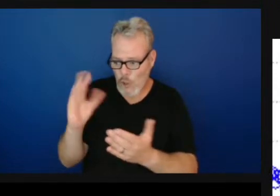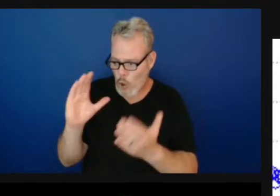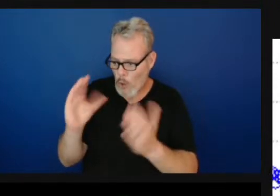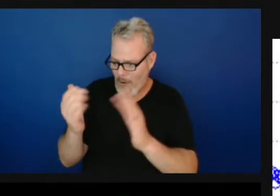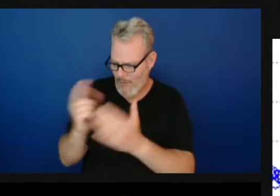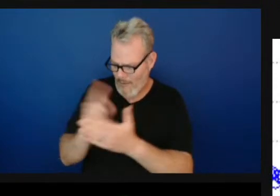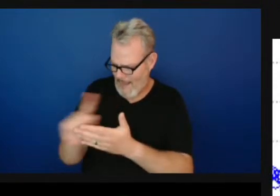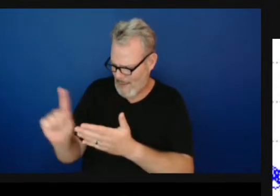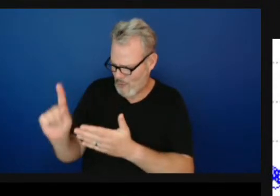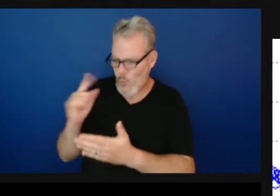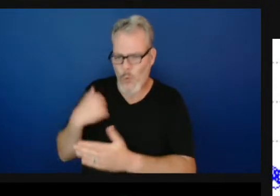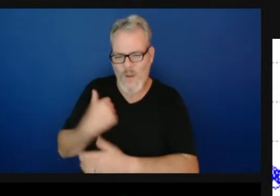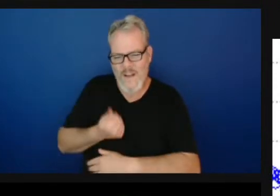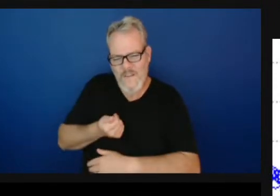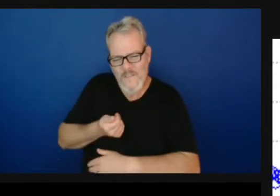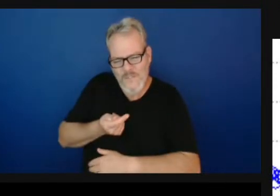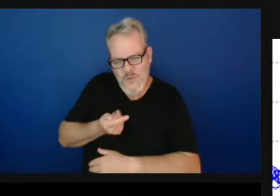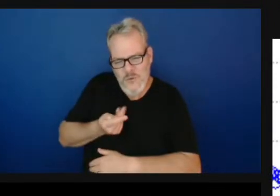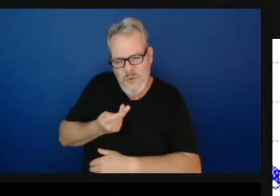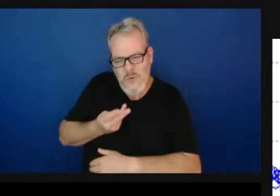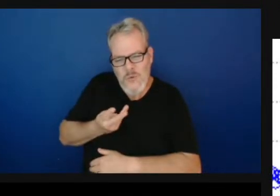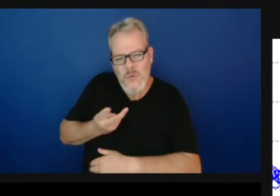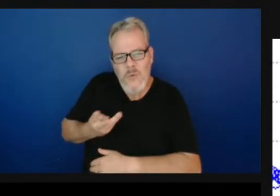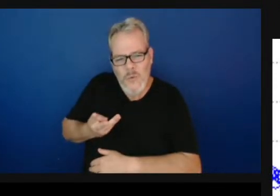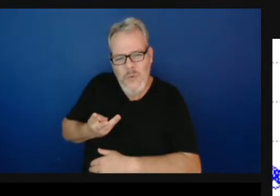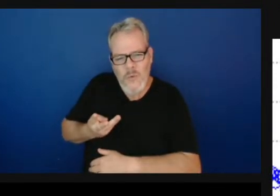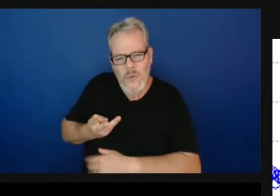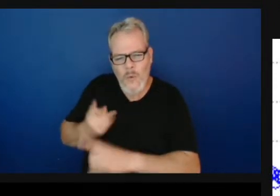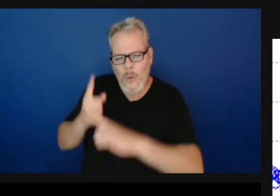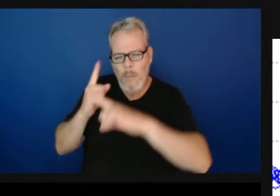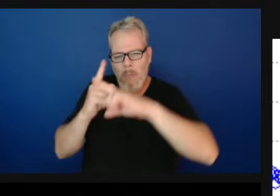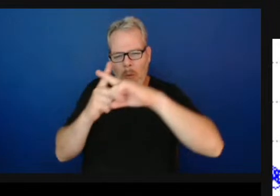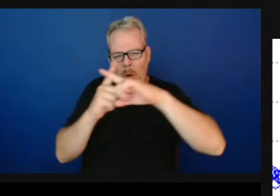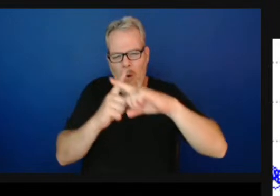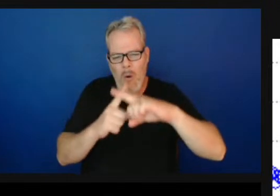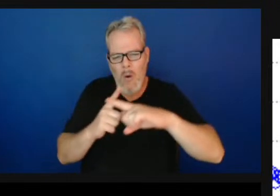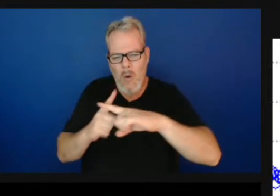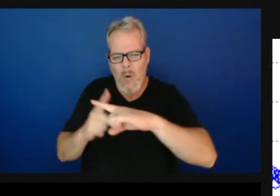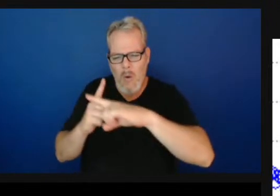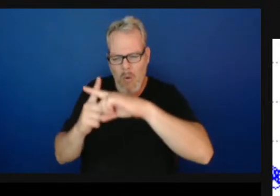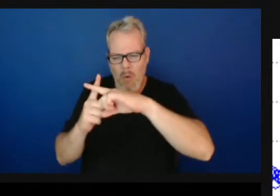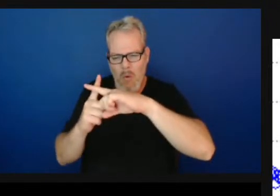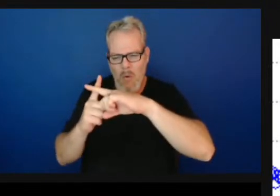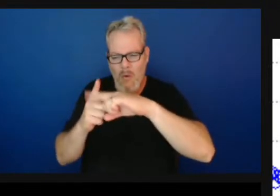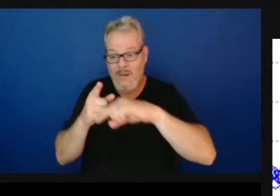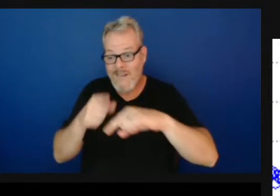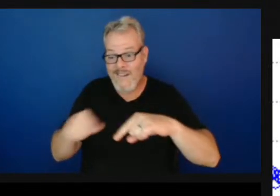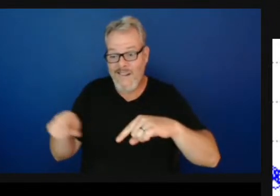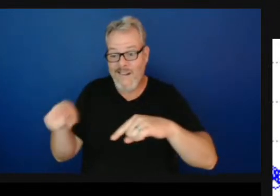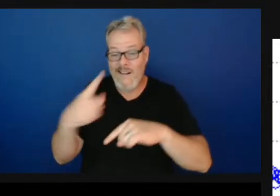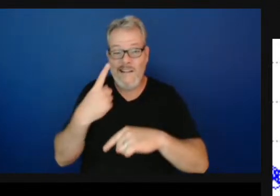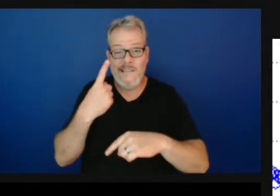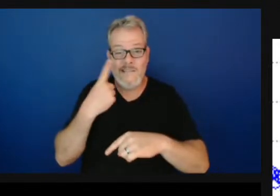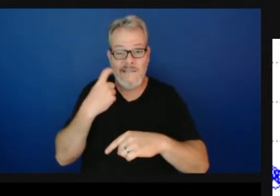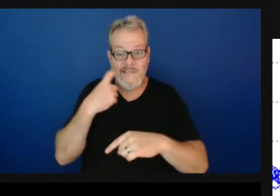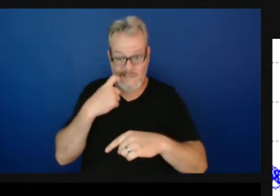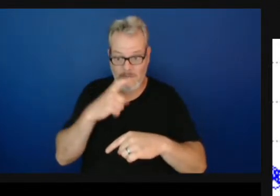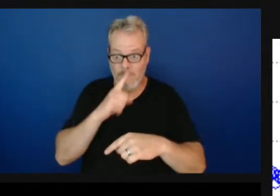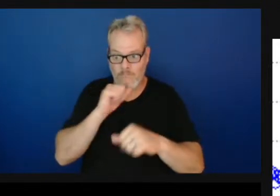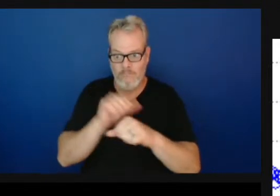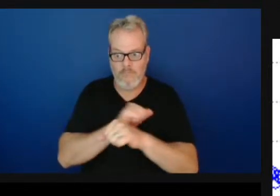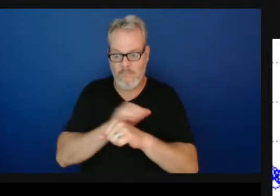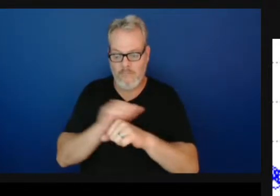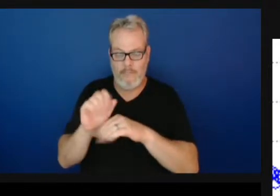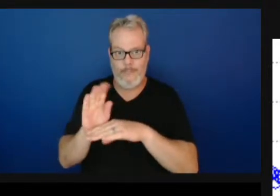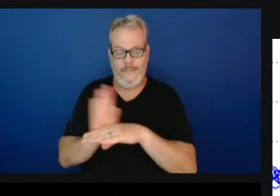data points actually showing up as erratic. Our most recent points here are showing erratic, like they're